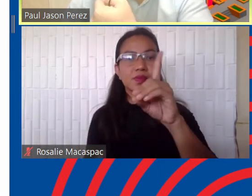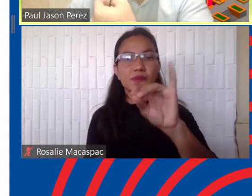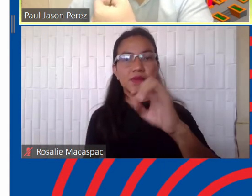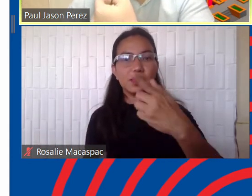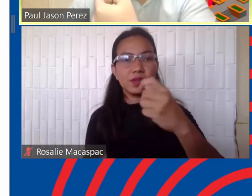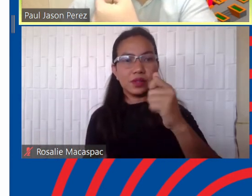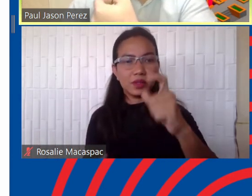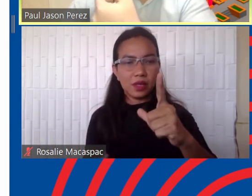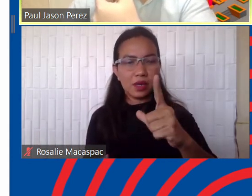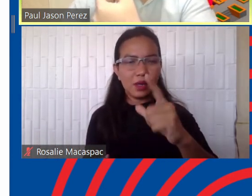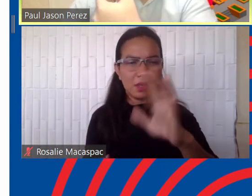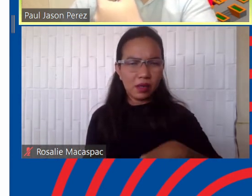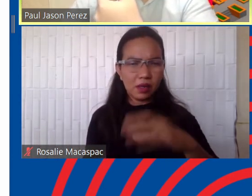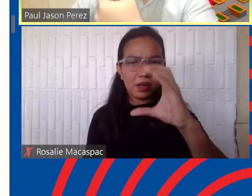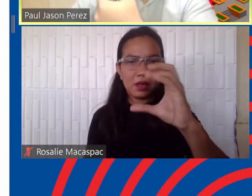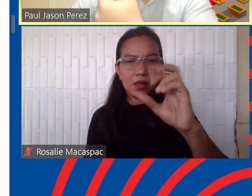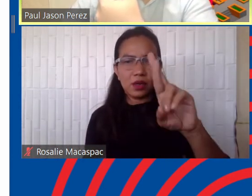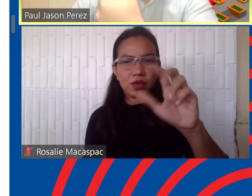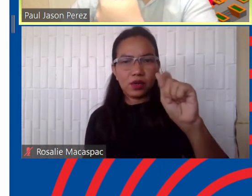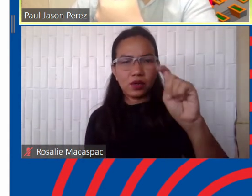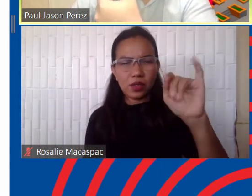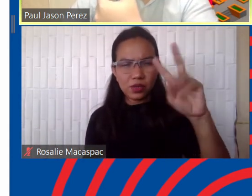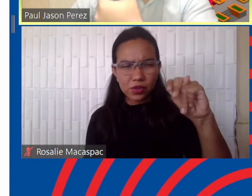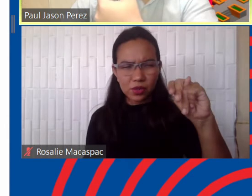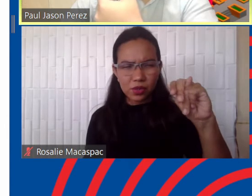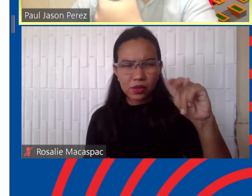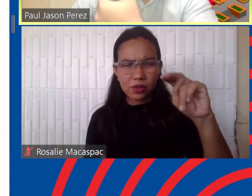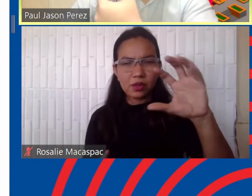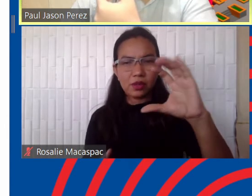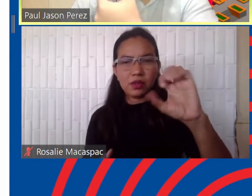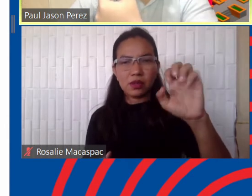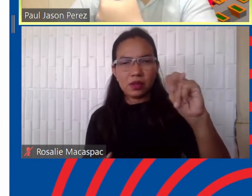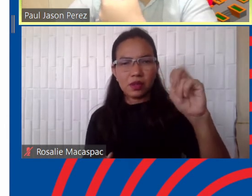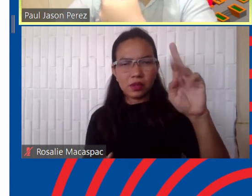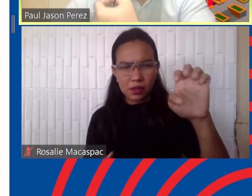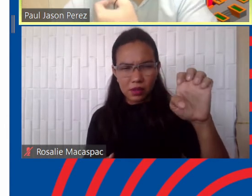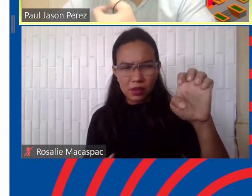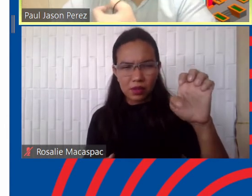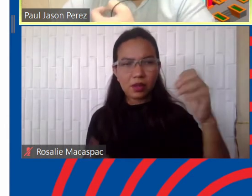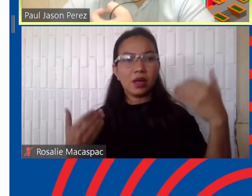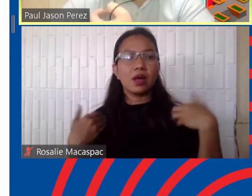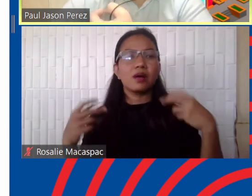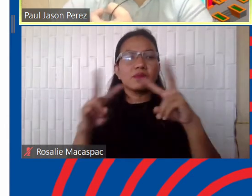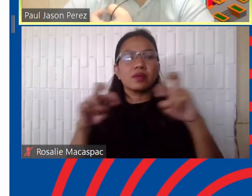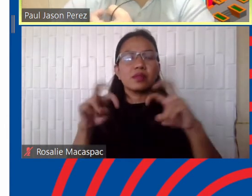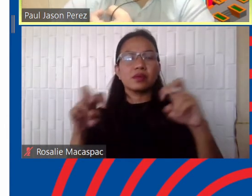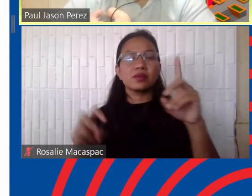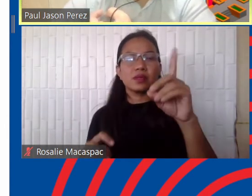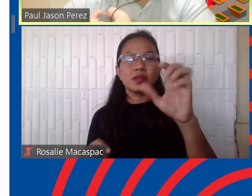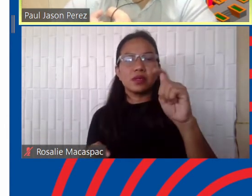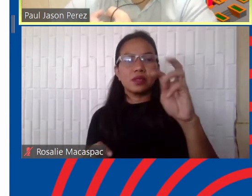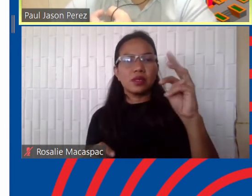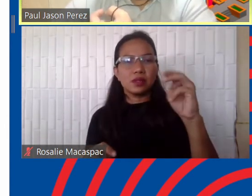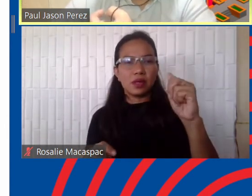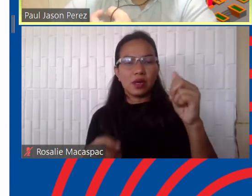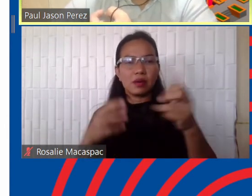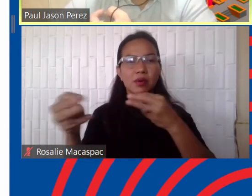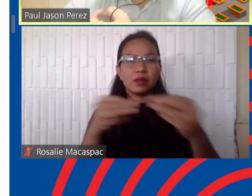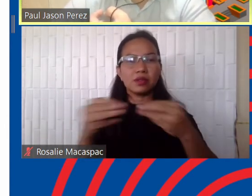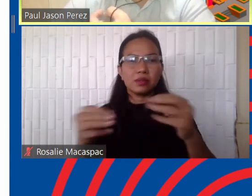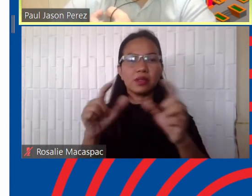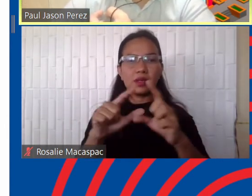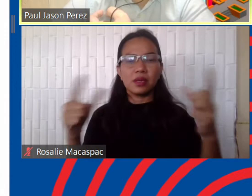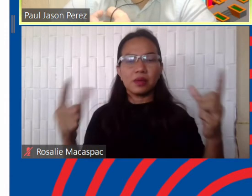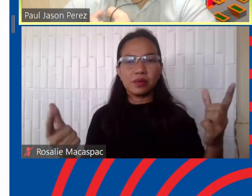Curation Center through this website. There's also the Research Data Management Librarian Academy, which is